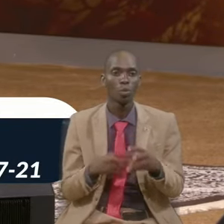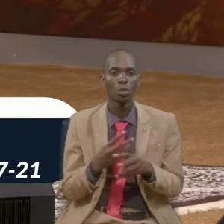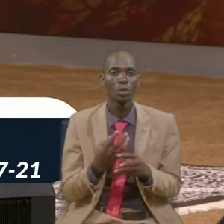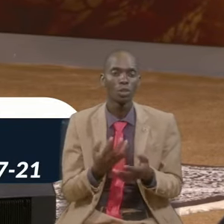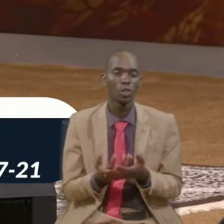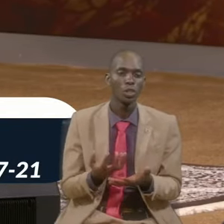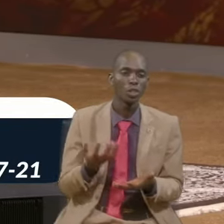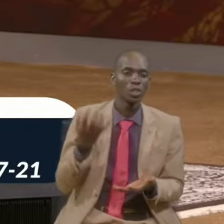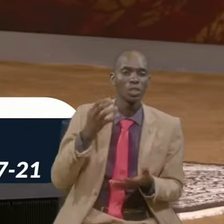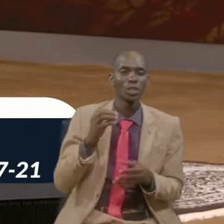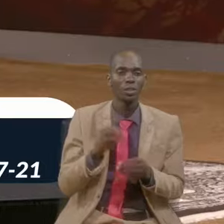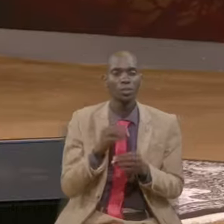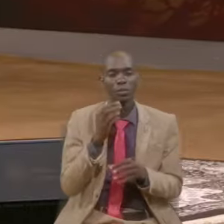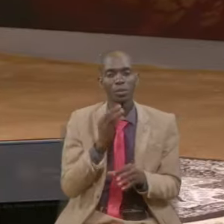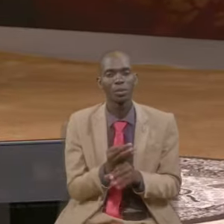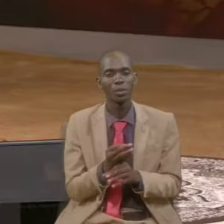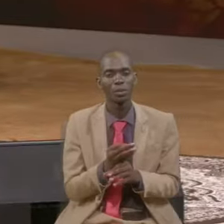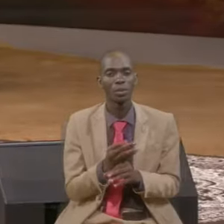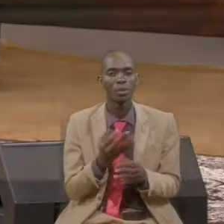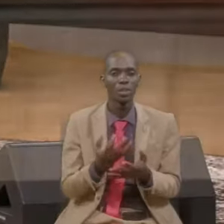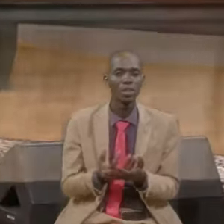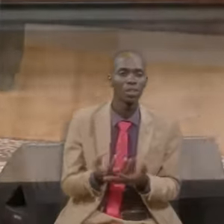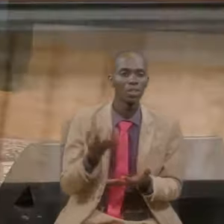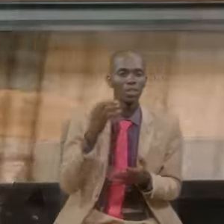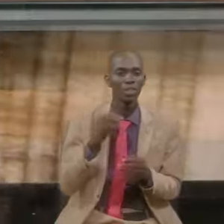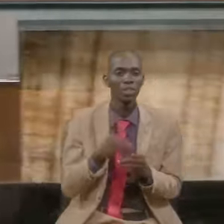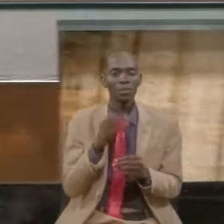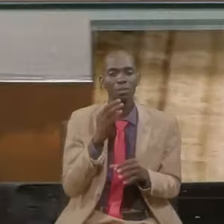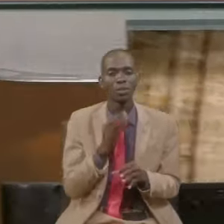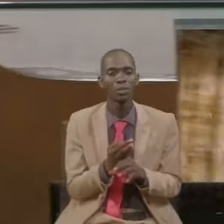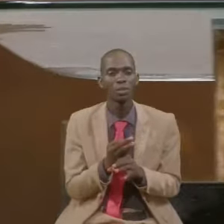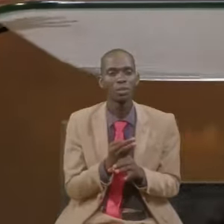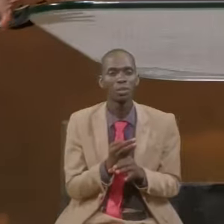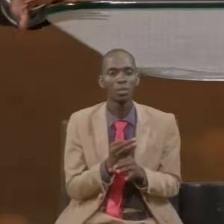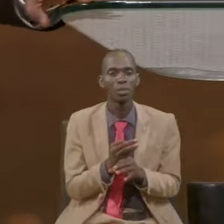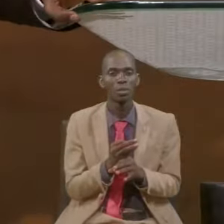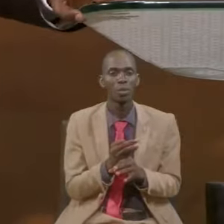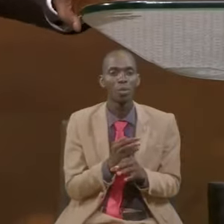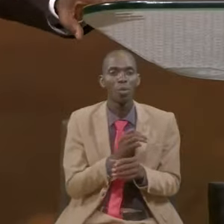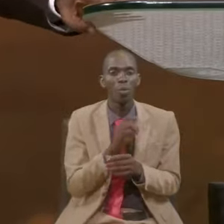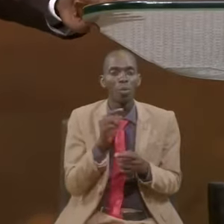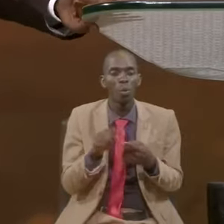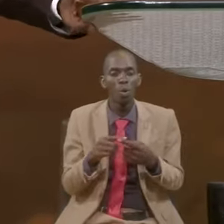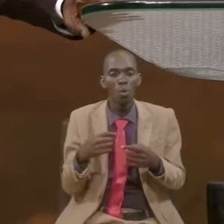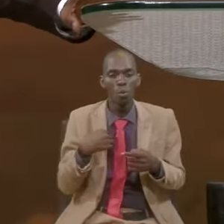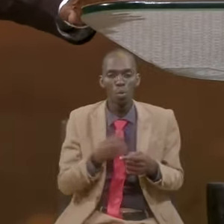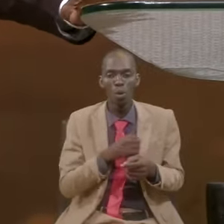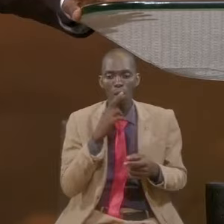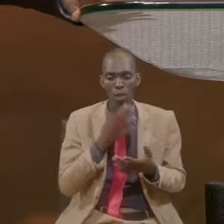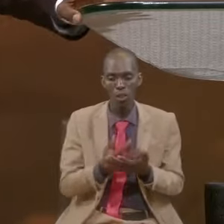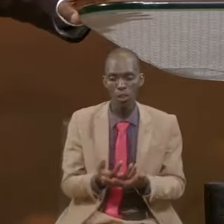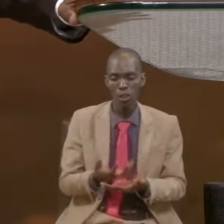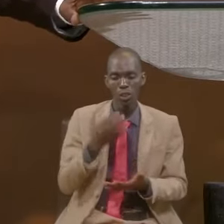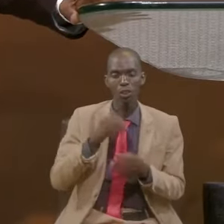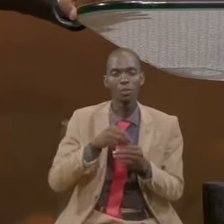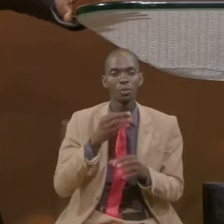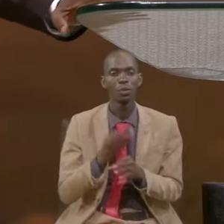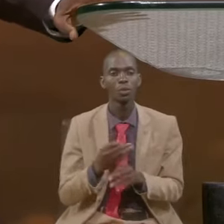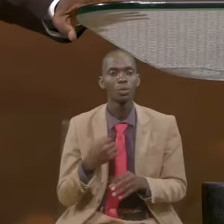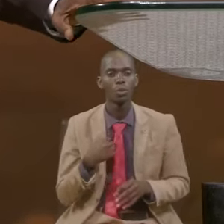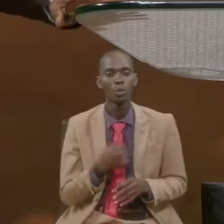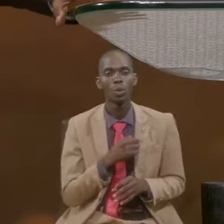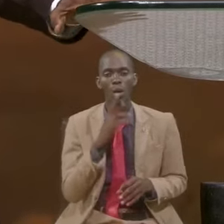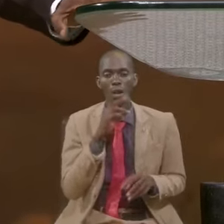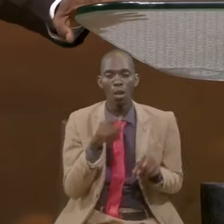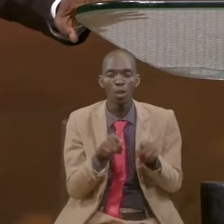faith? Rich in faith? Rich in faith? When we're rich in faith, we're rich in